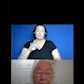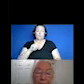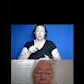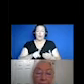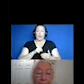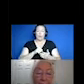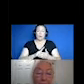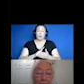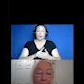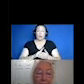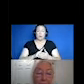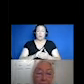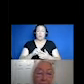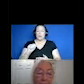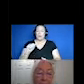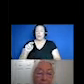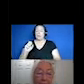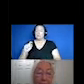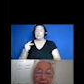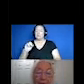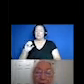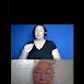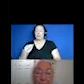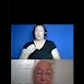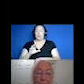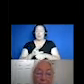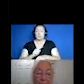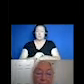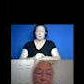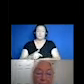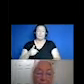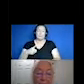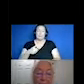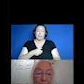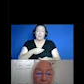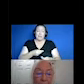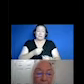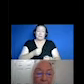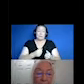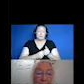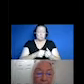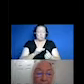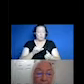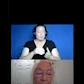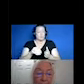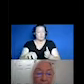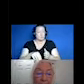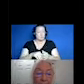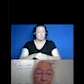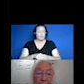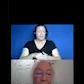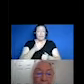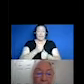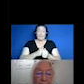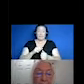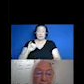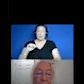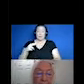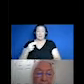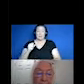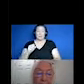24-hour anesthesia consults, lactation support that's extensive. And each IHS and